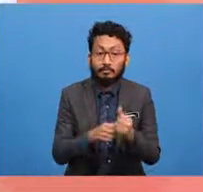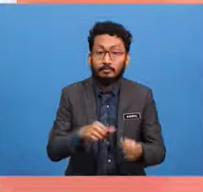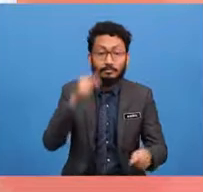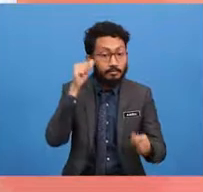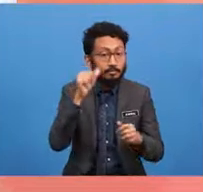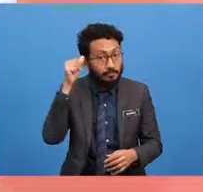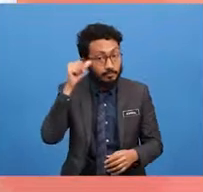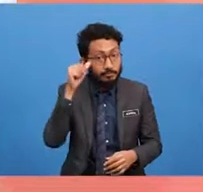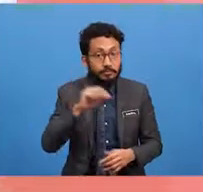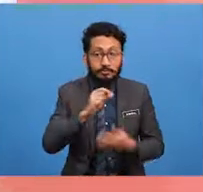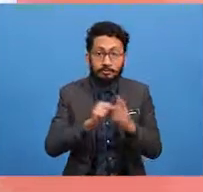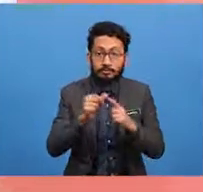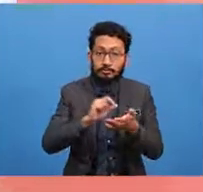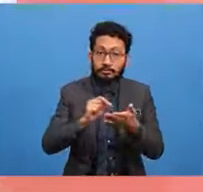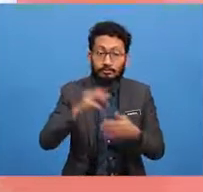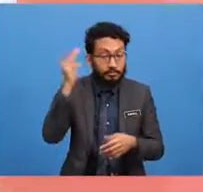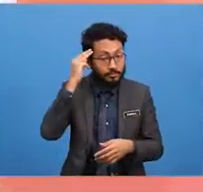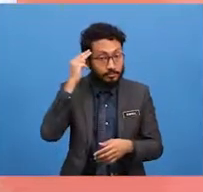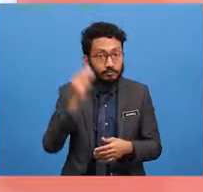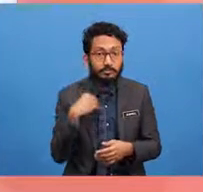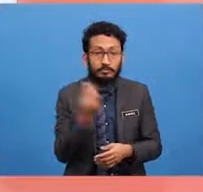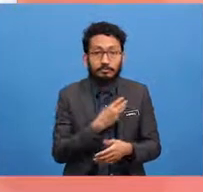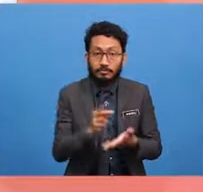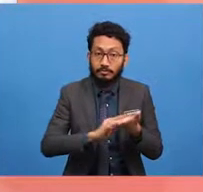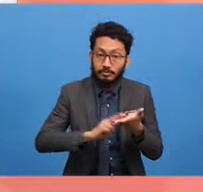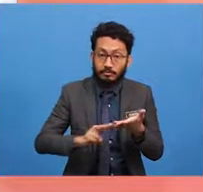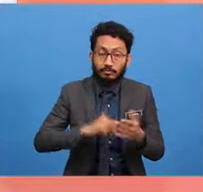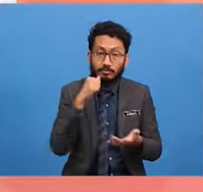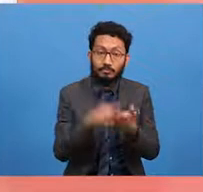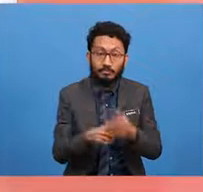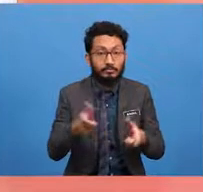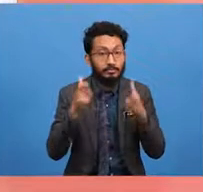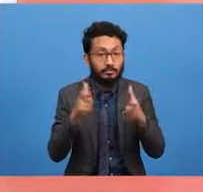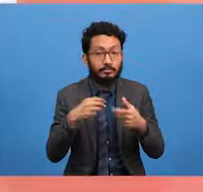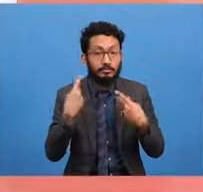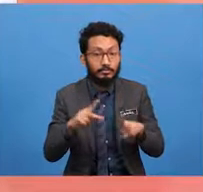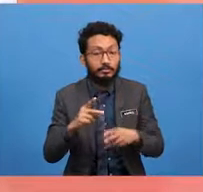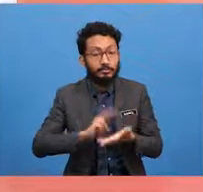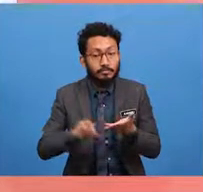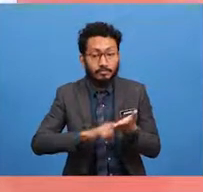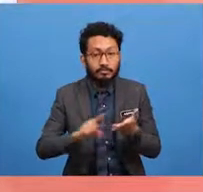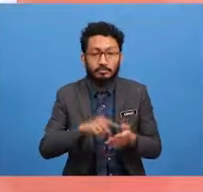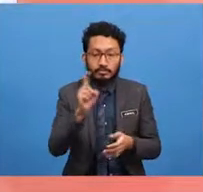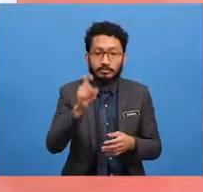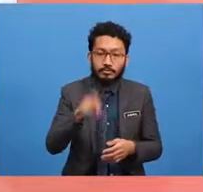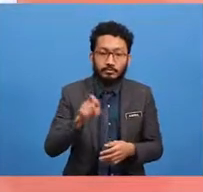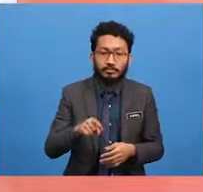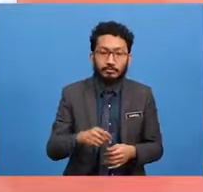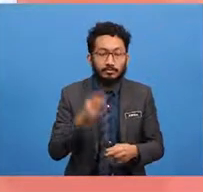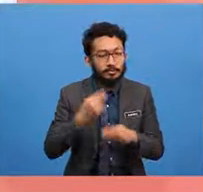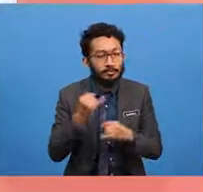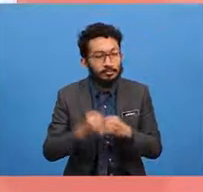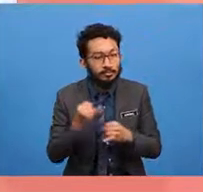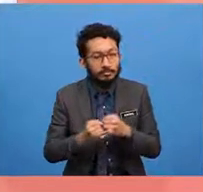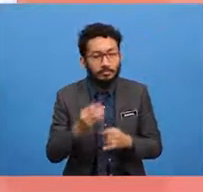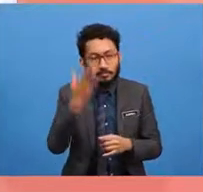Mark. We are going to skim through the letter quickly, and while reading, you need to identify why